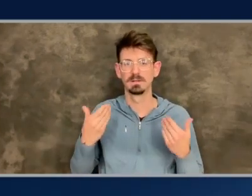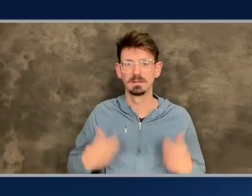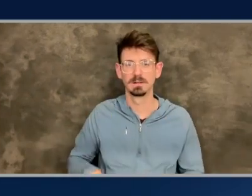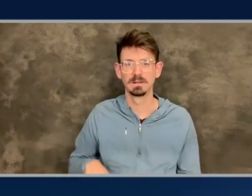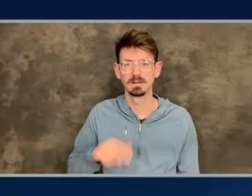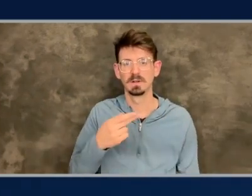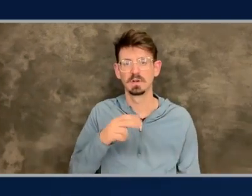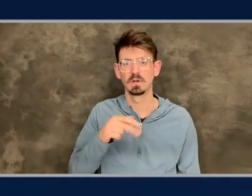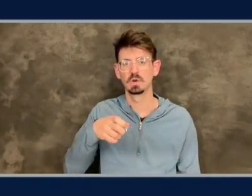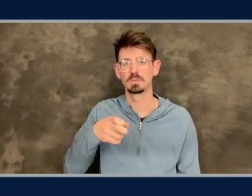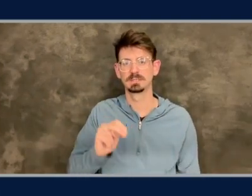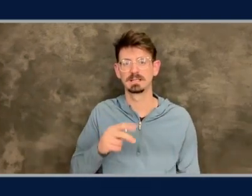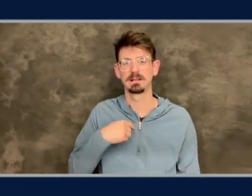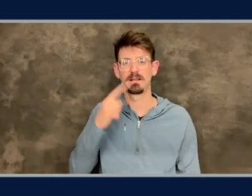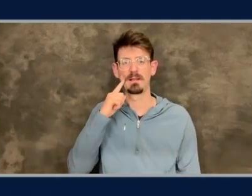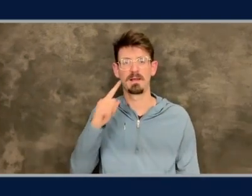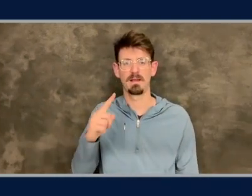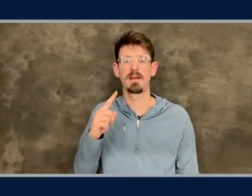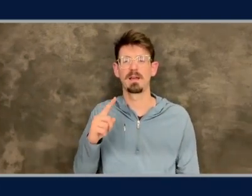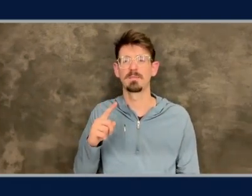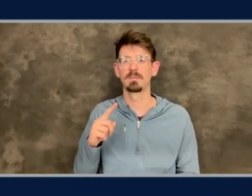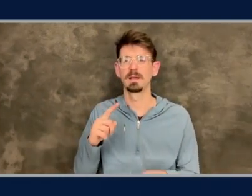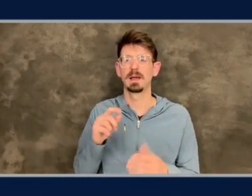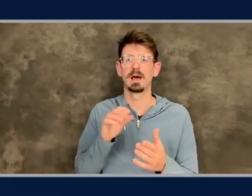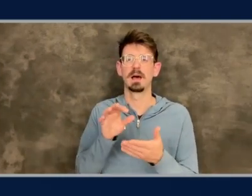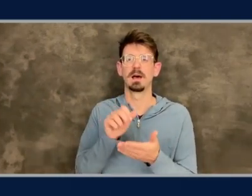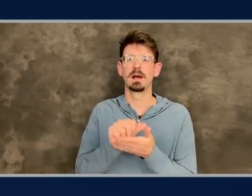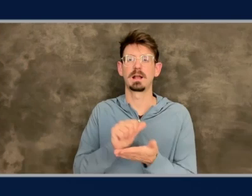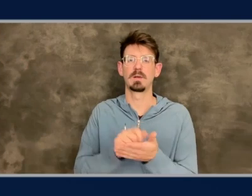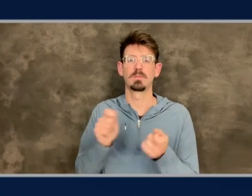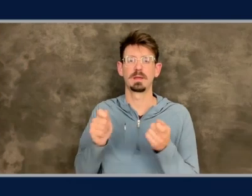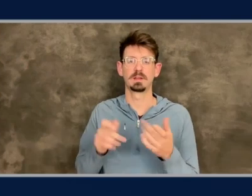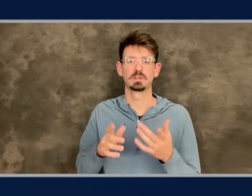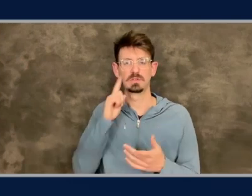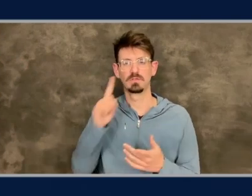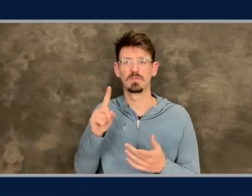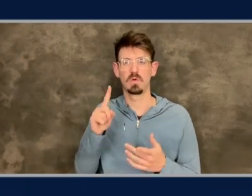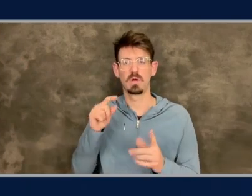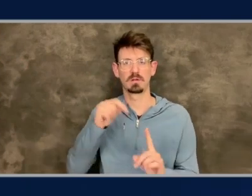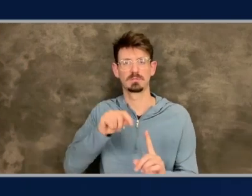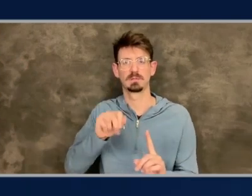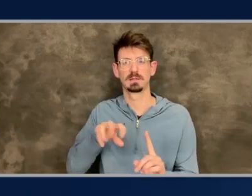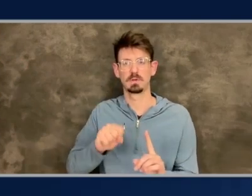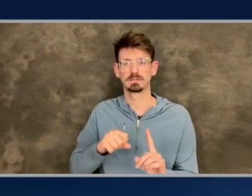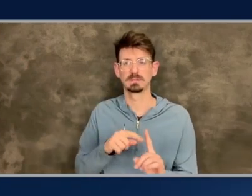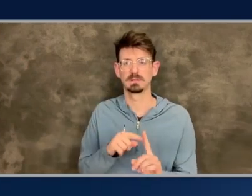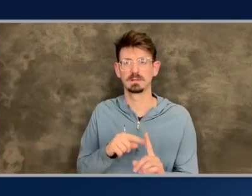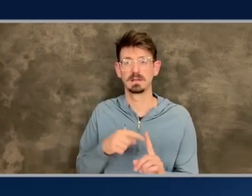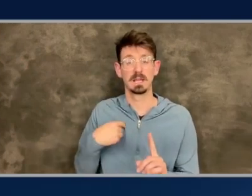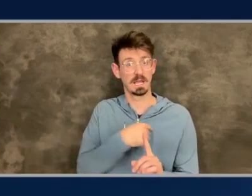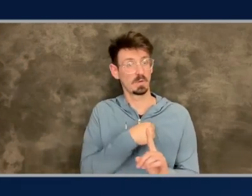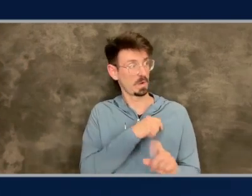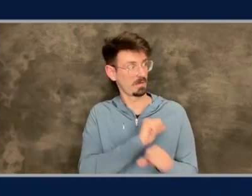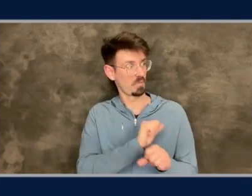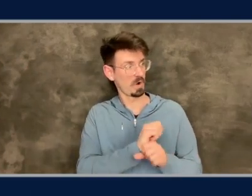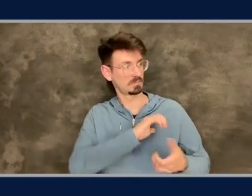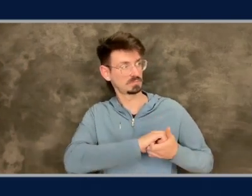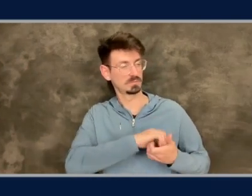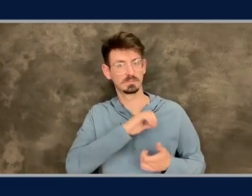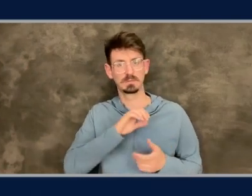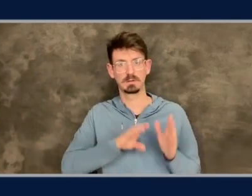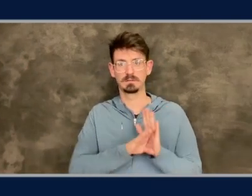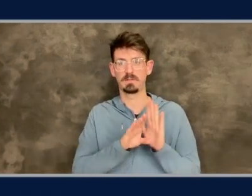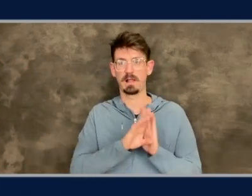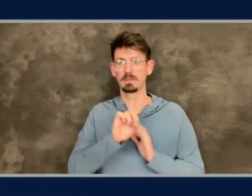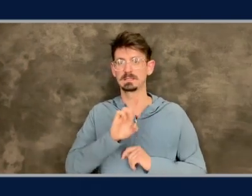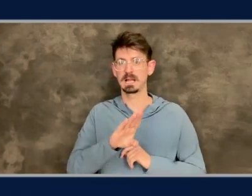I'm a Senior Technical Account Manager at AWS. And Rosa and I have built this Graviton Savings Dashboard together with our GSD team. Really happy